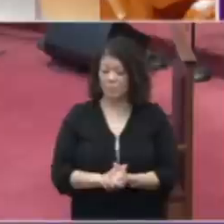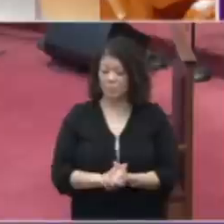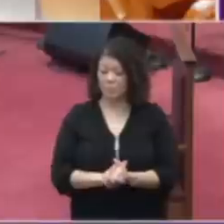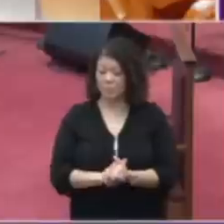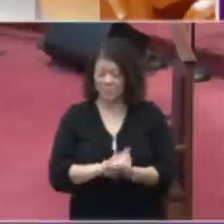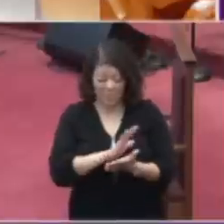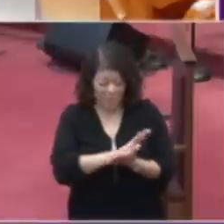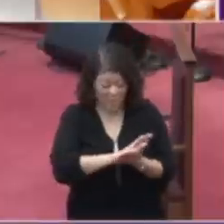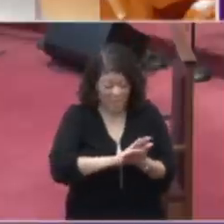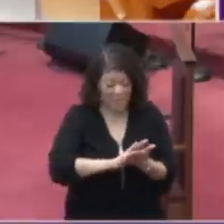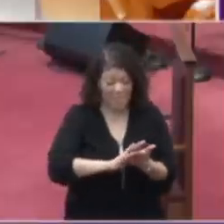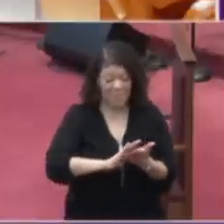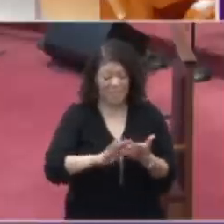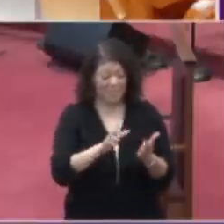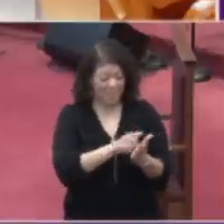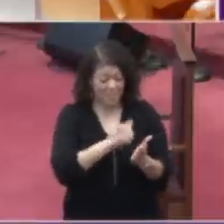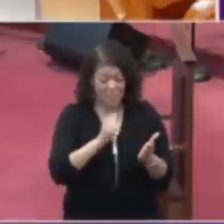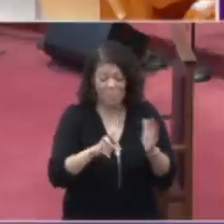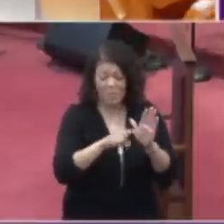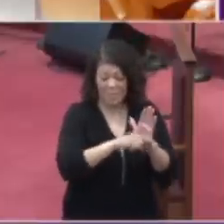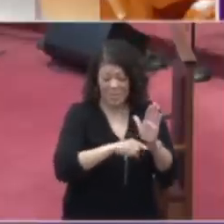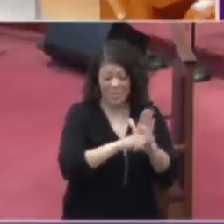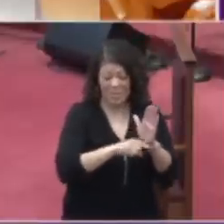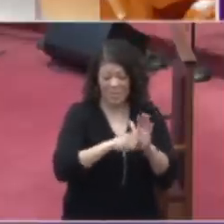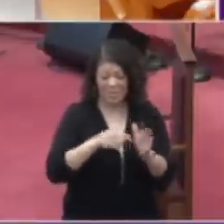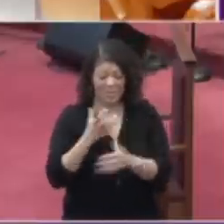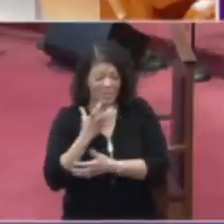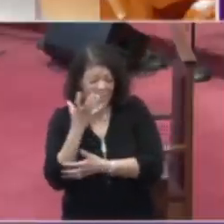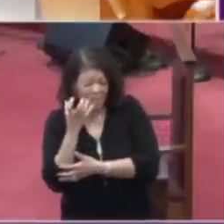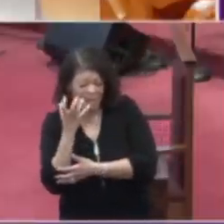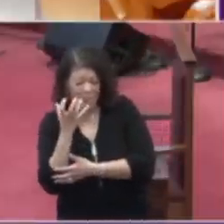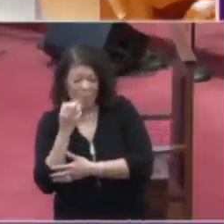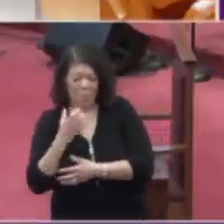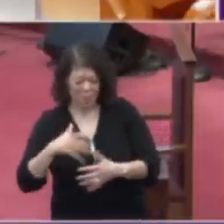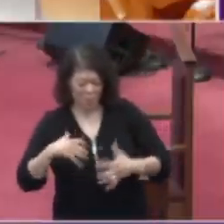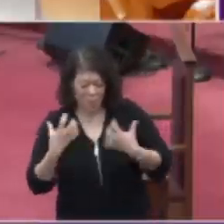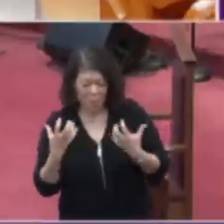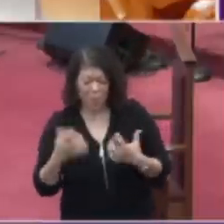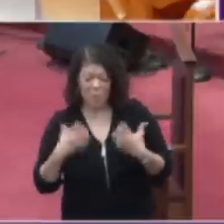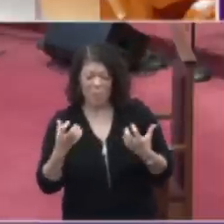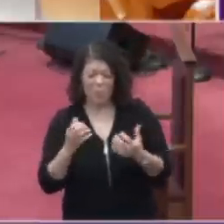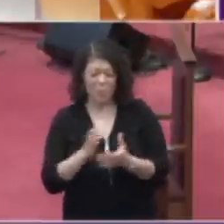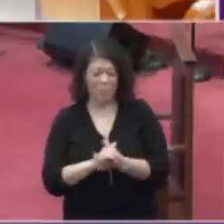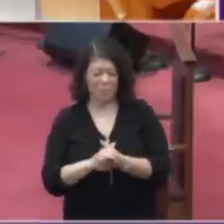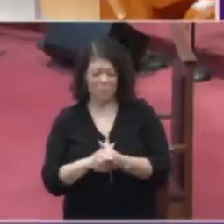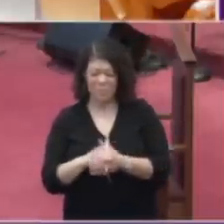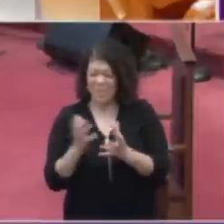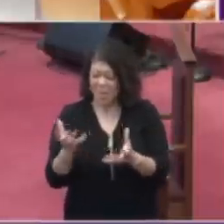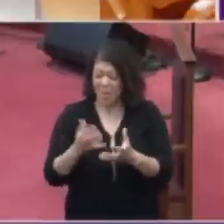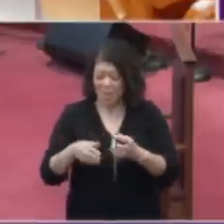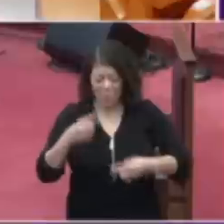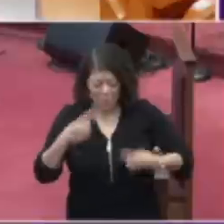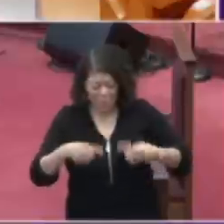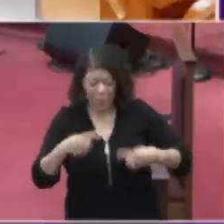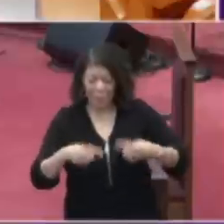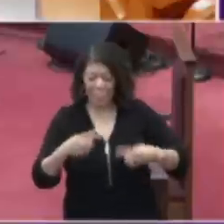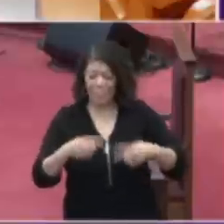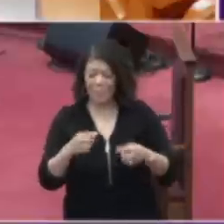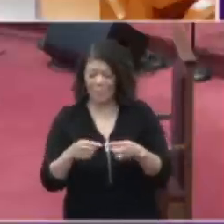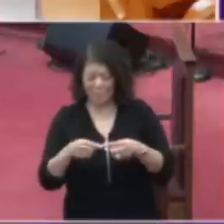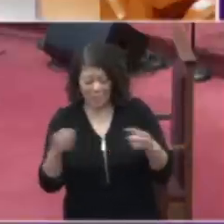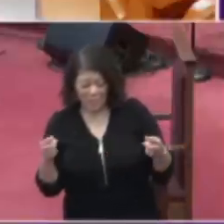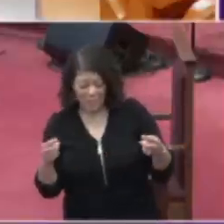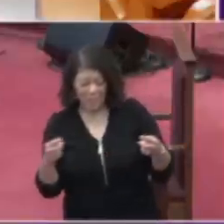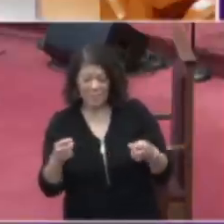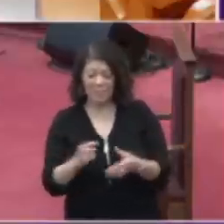me of the rage and the anger and the combat mentality, the adversarial